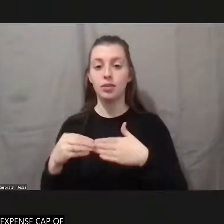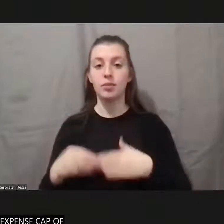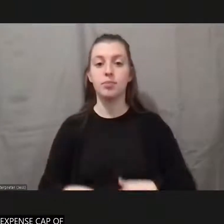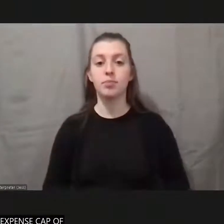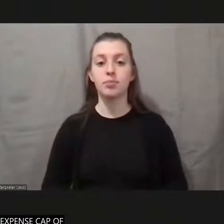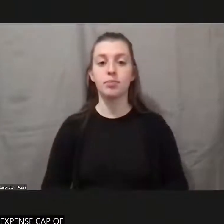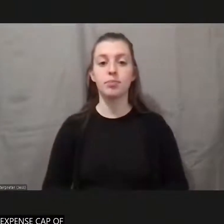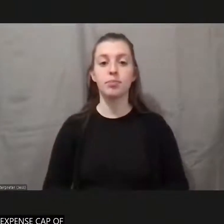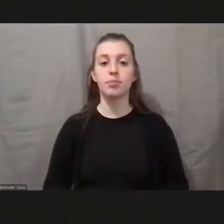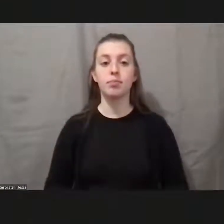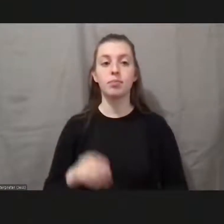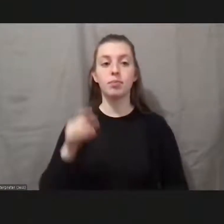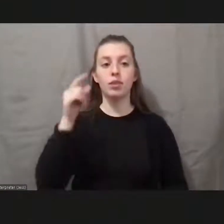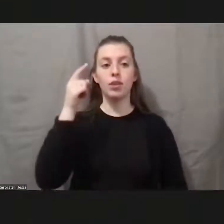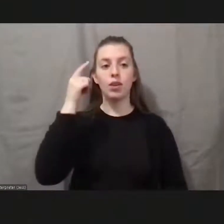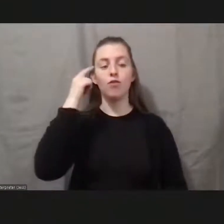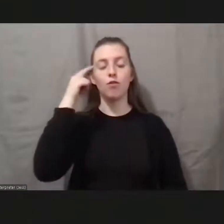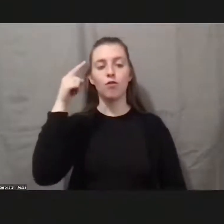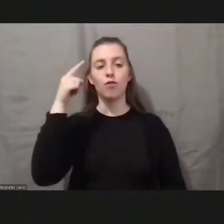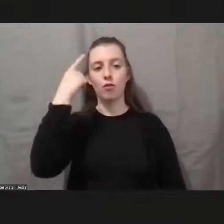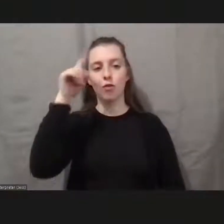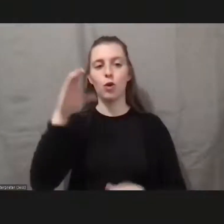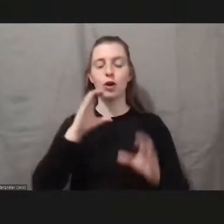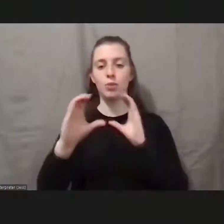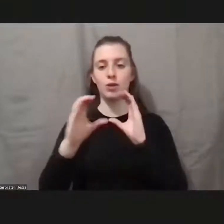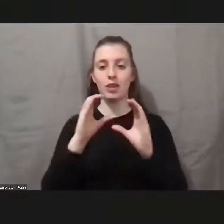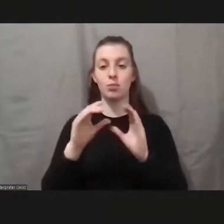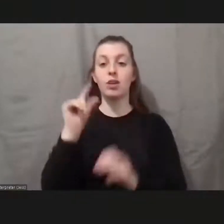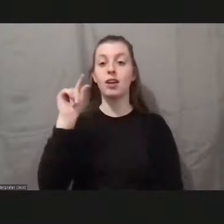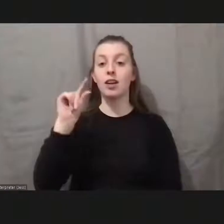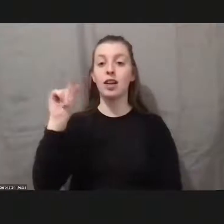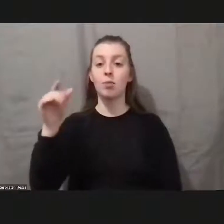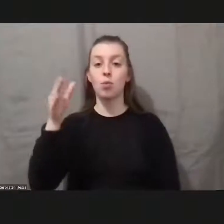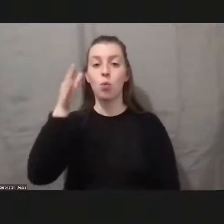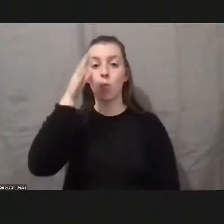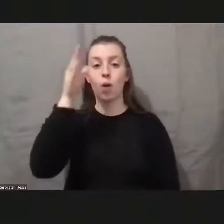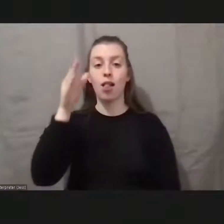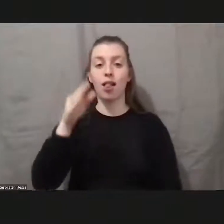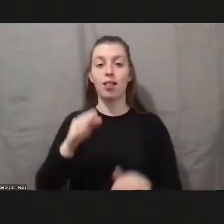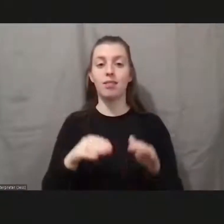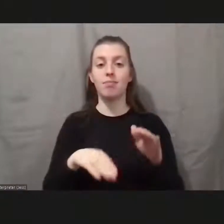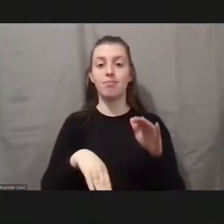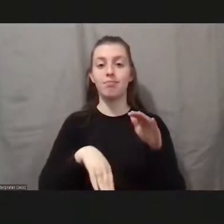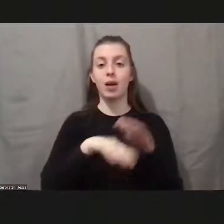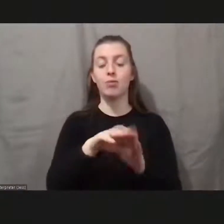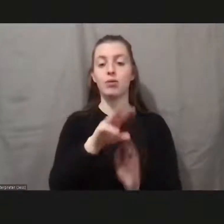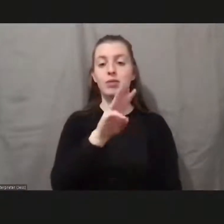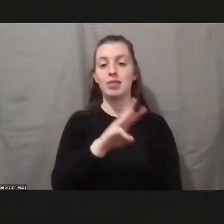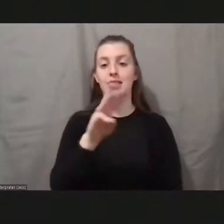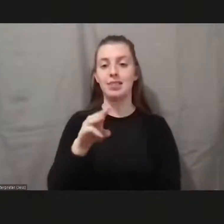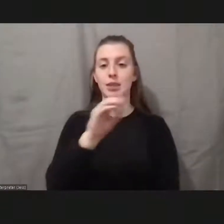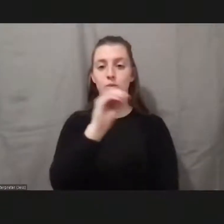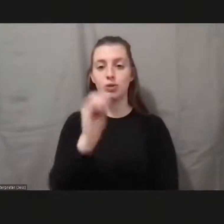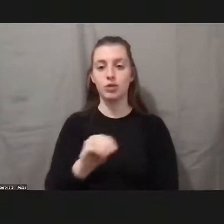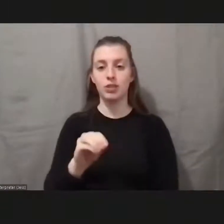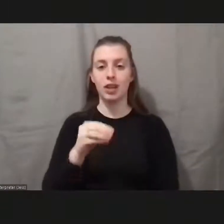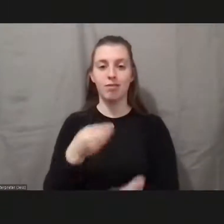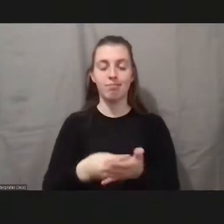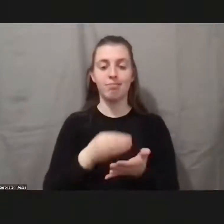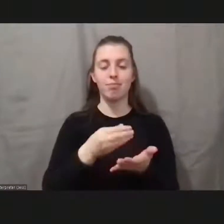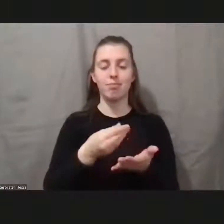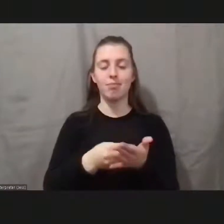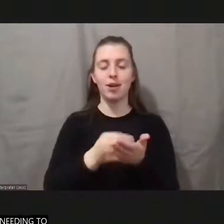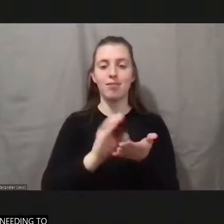cover up to 66% of those eligible expenses. And we are hearing a lot about needing to have accessible communication, especially